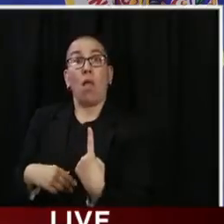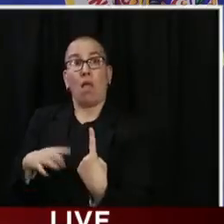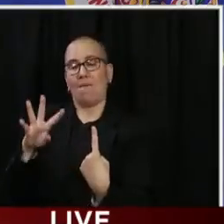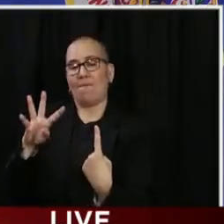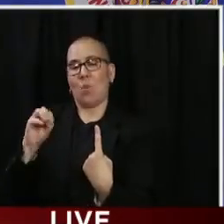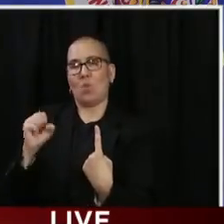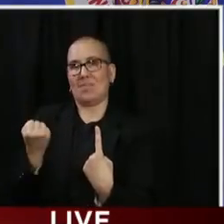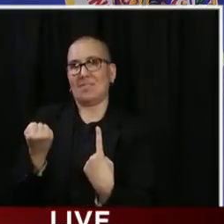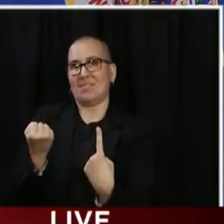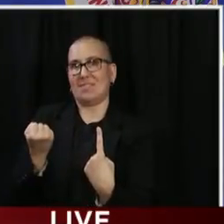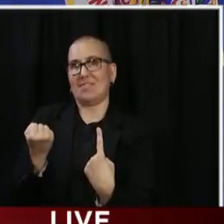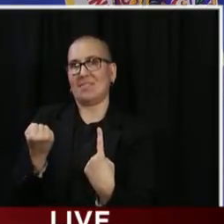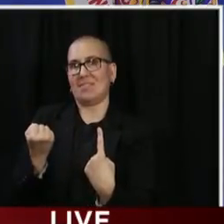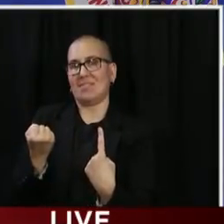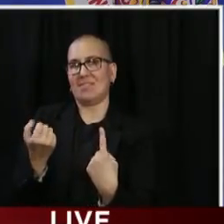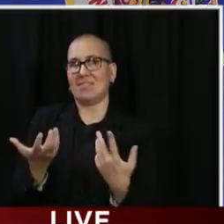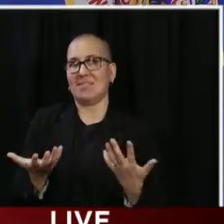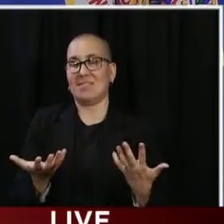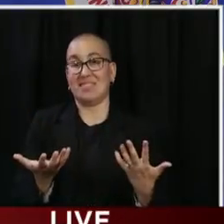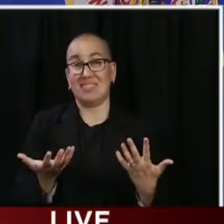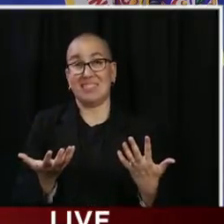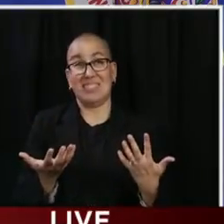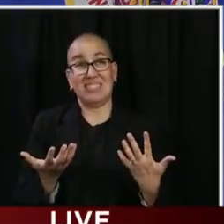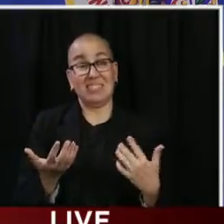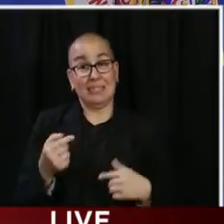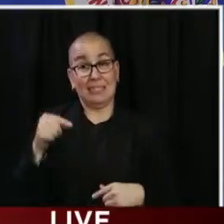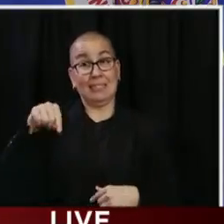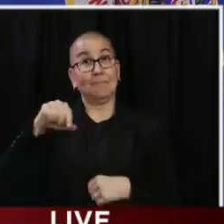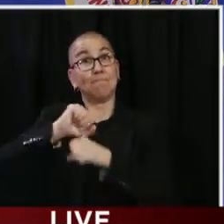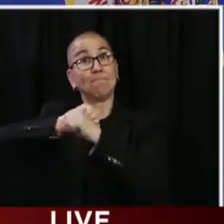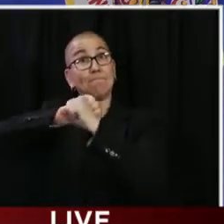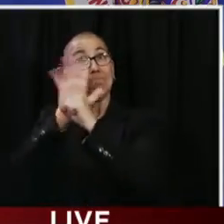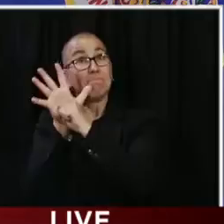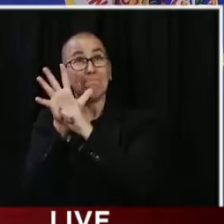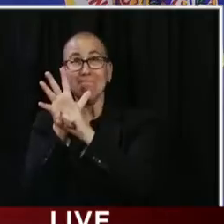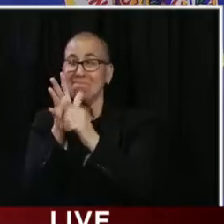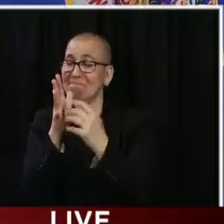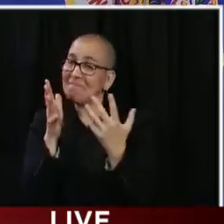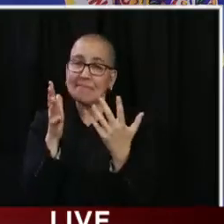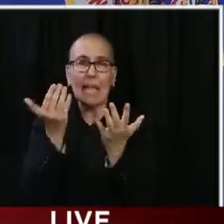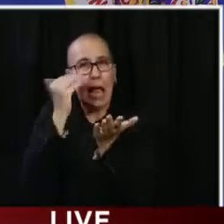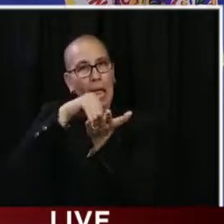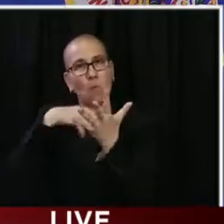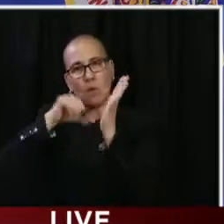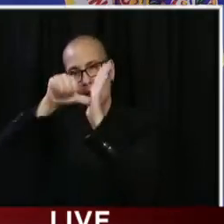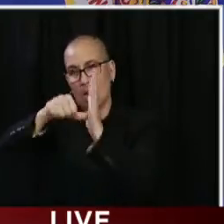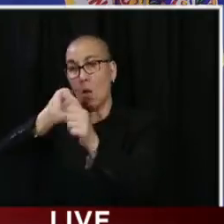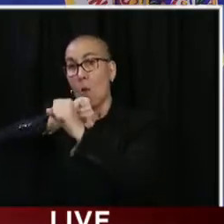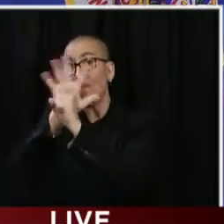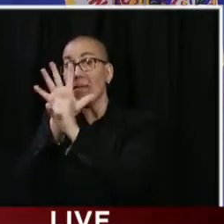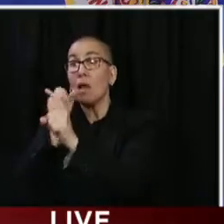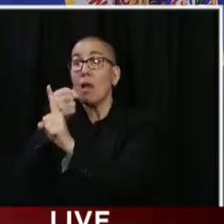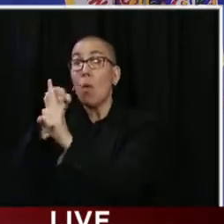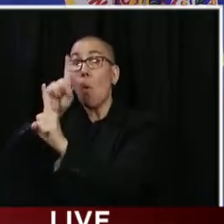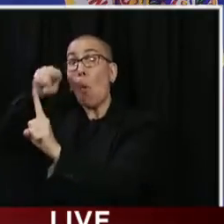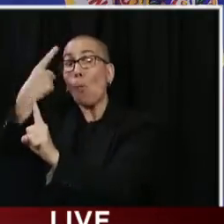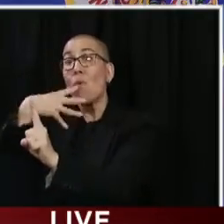people from a mortality standpoint. And the growth rate has been